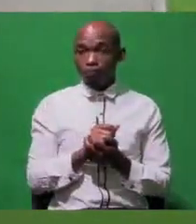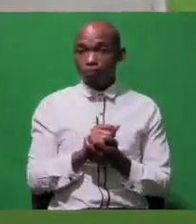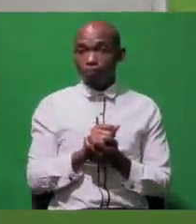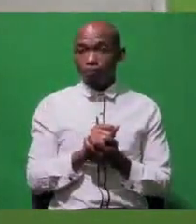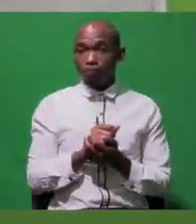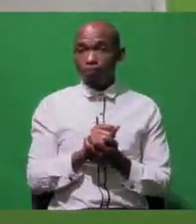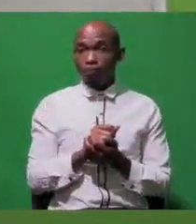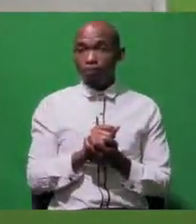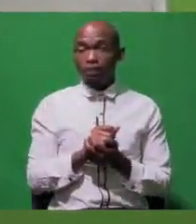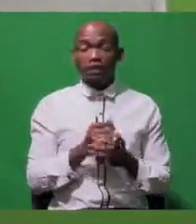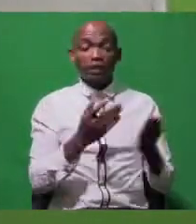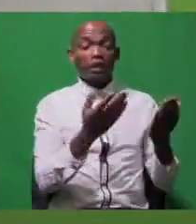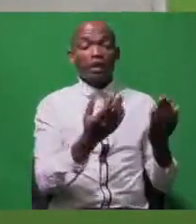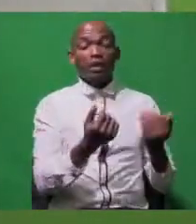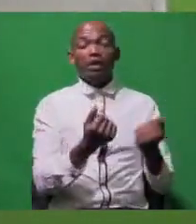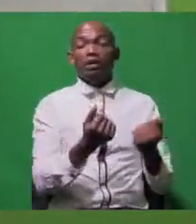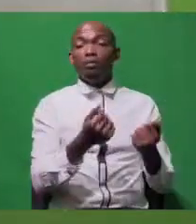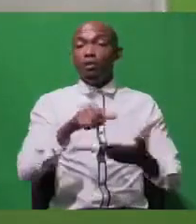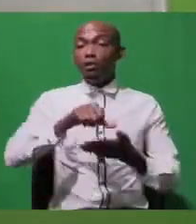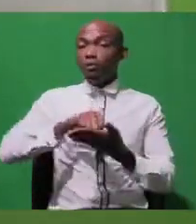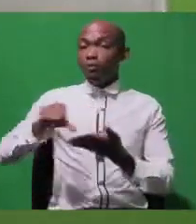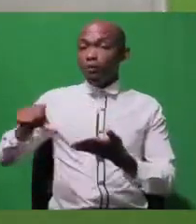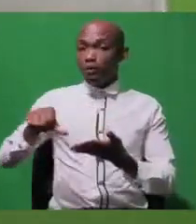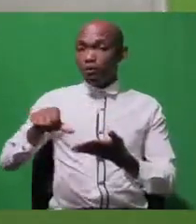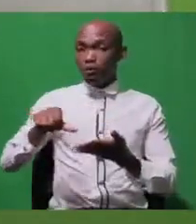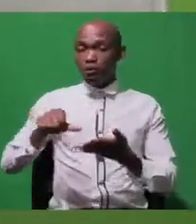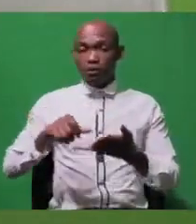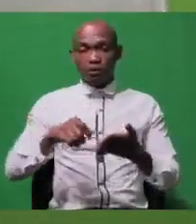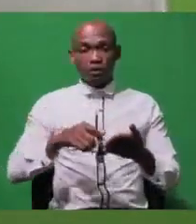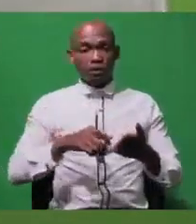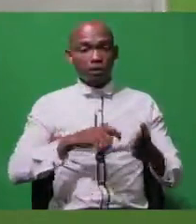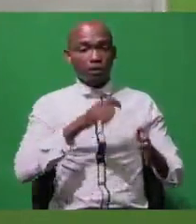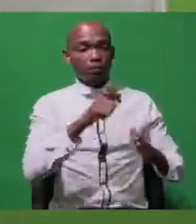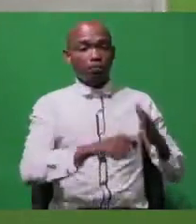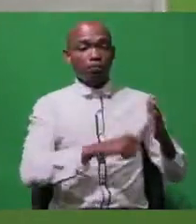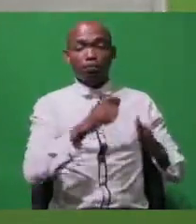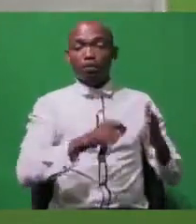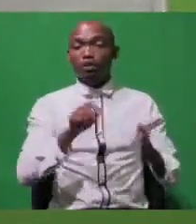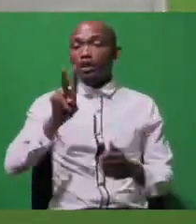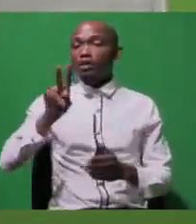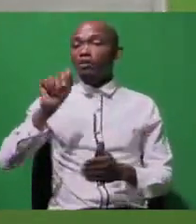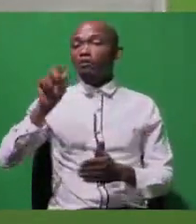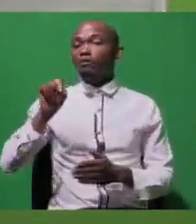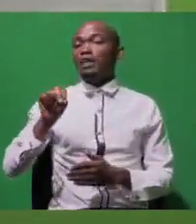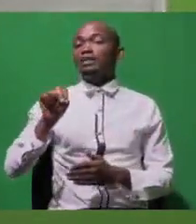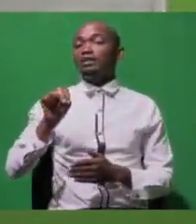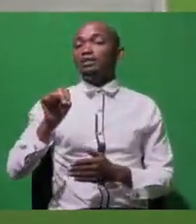and able to purchase a motor van. The business will pay to motor